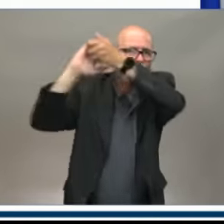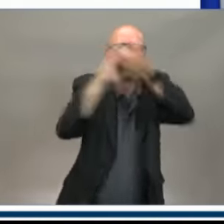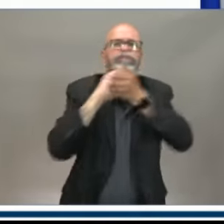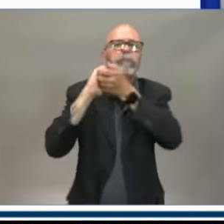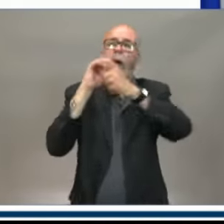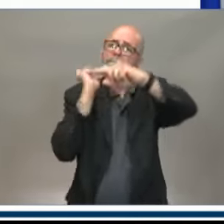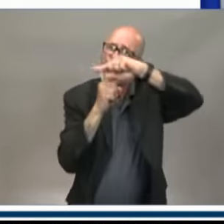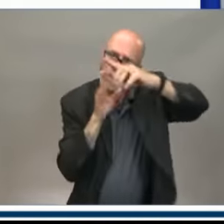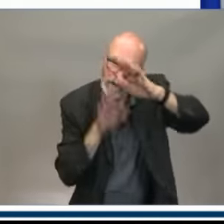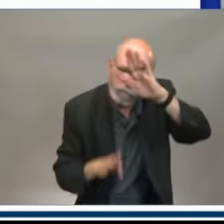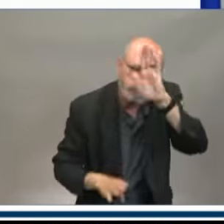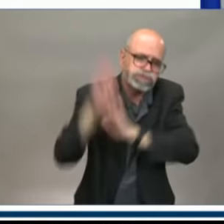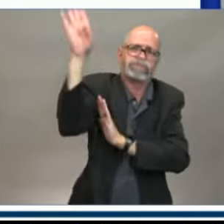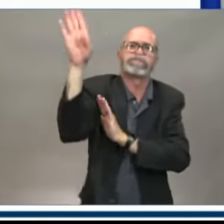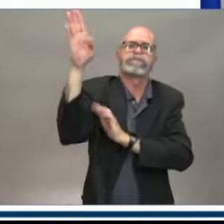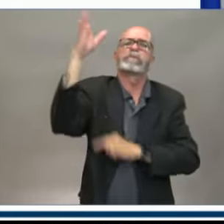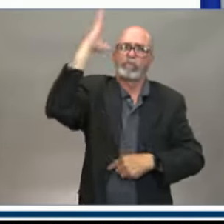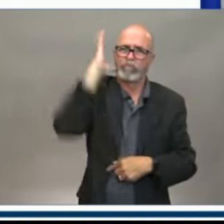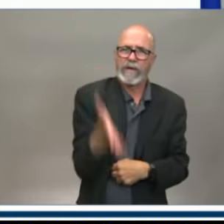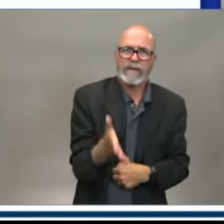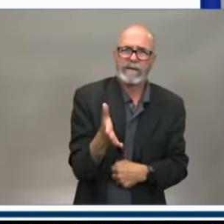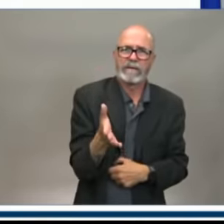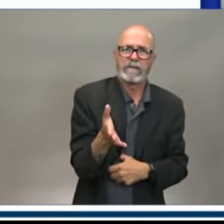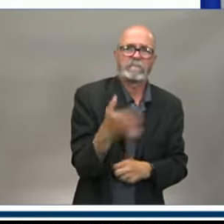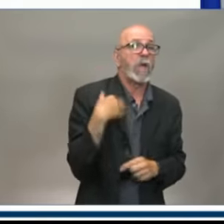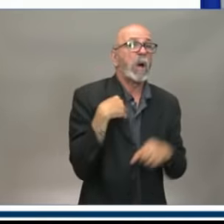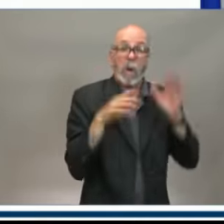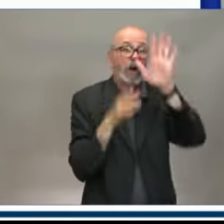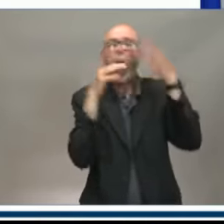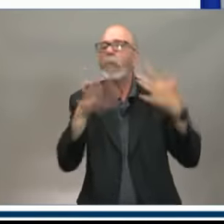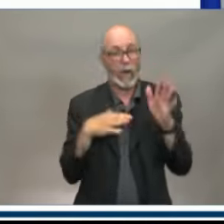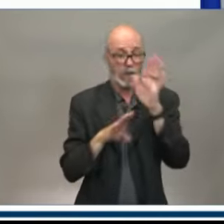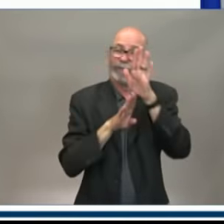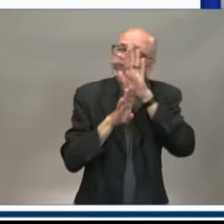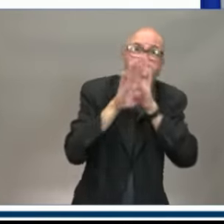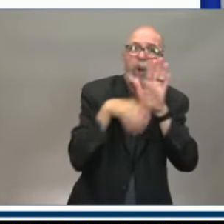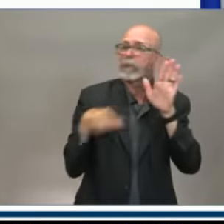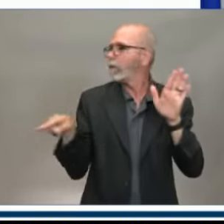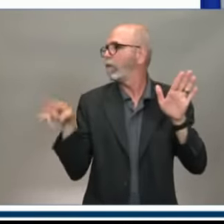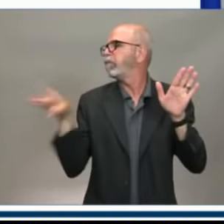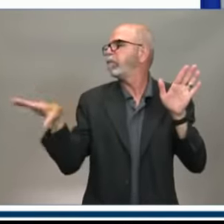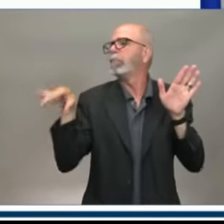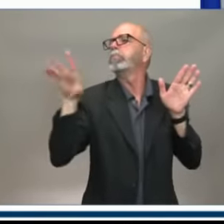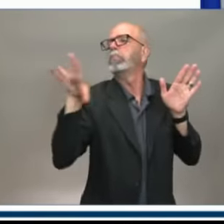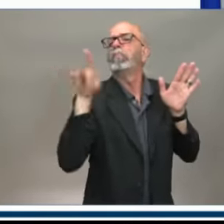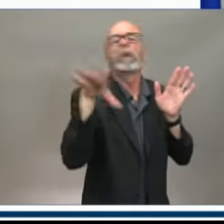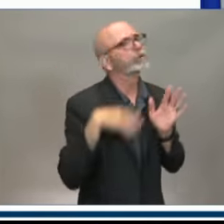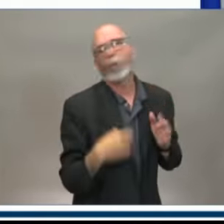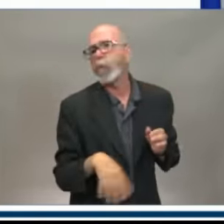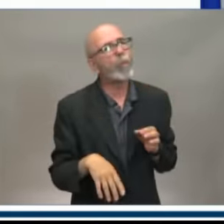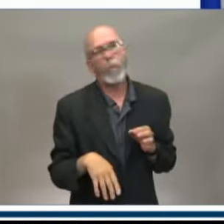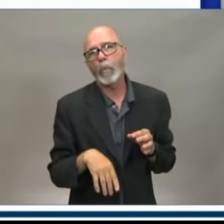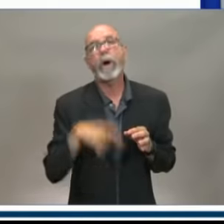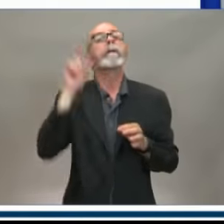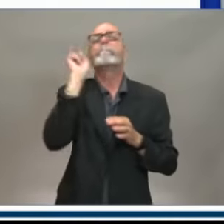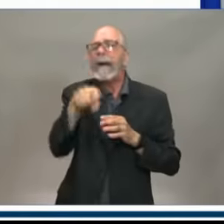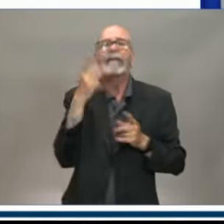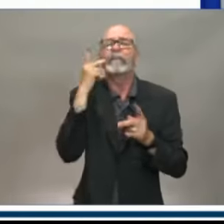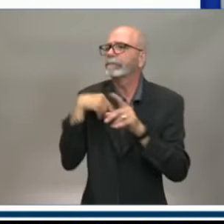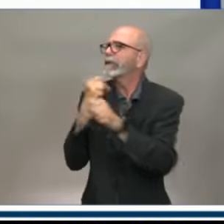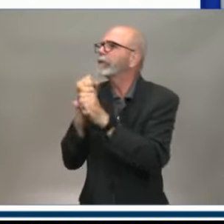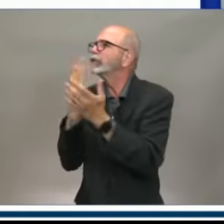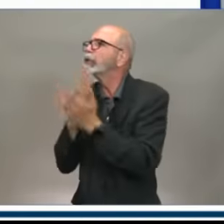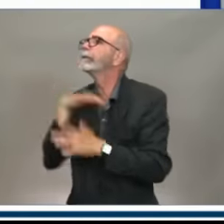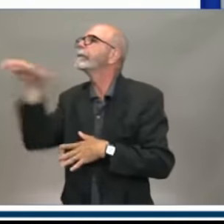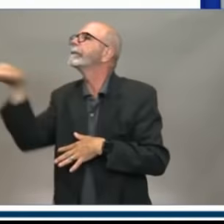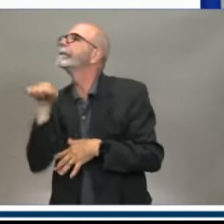our sights at one another. We're a province that can look out into the world, not just take our place inside of the Federation